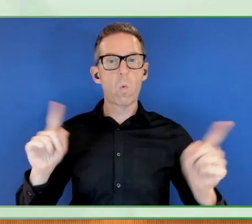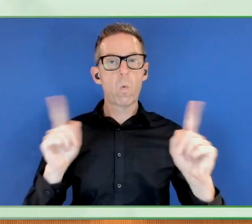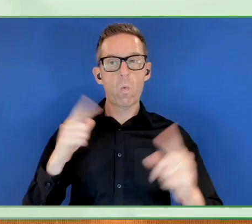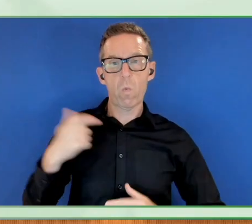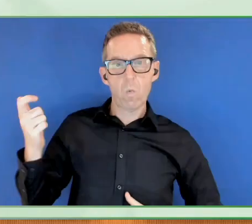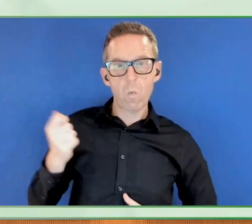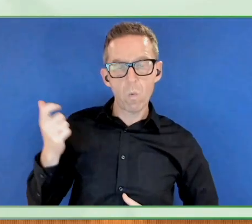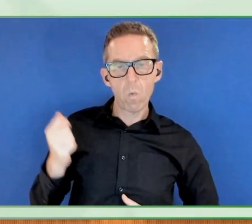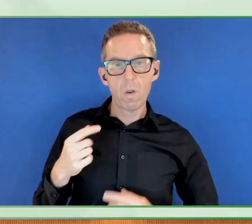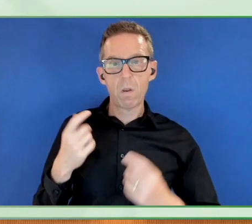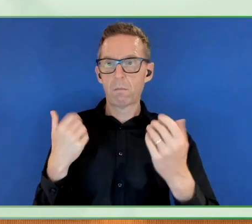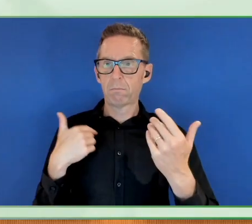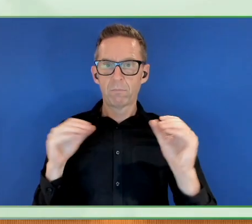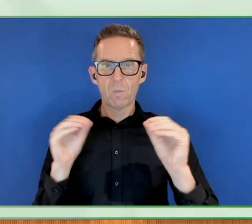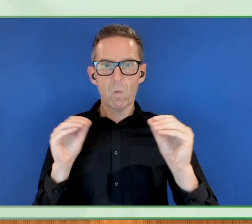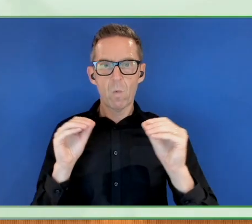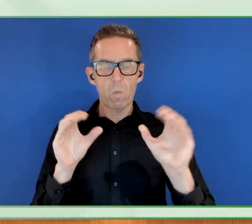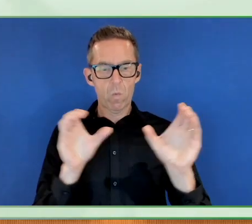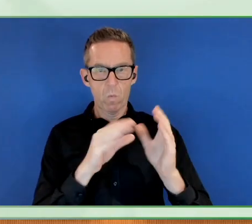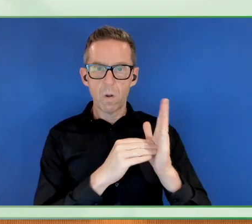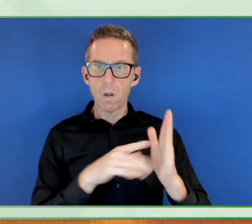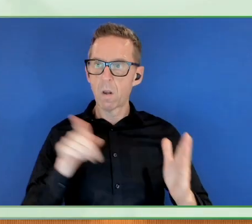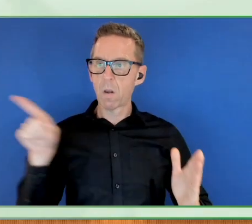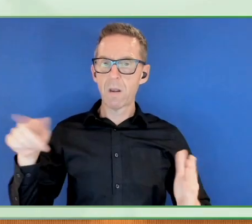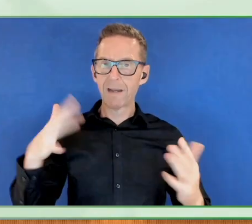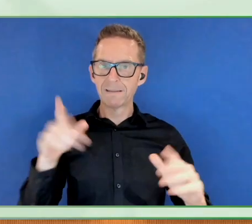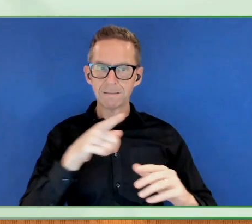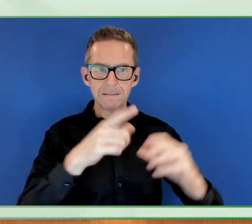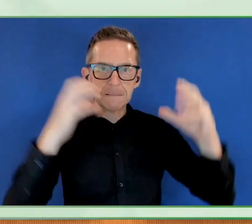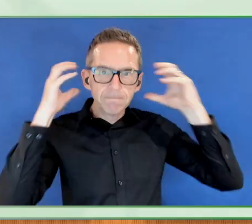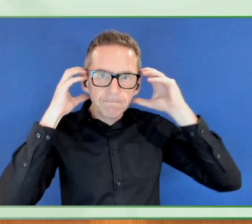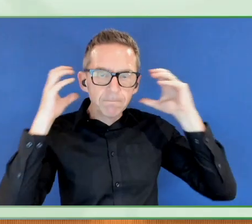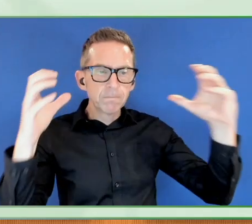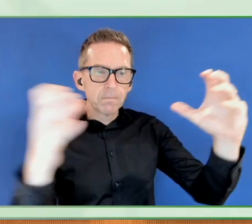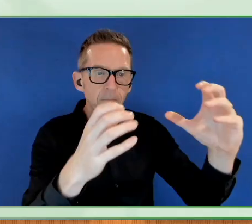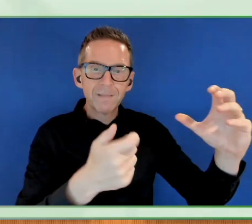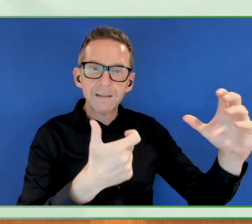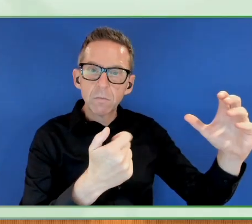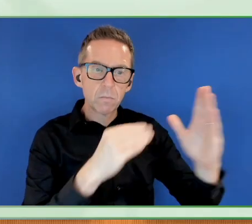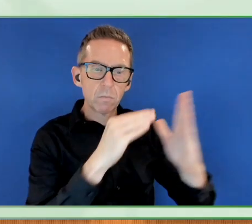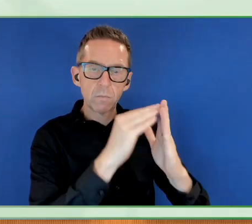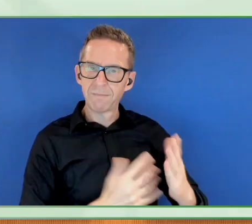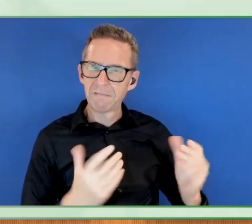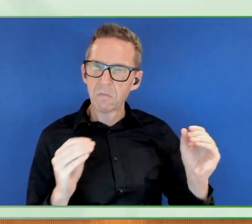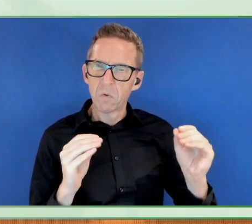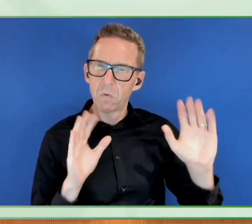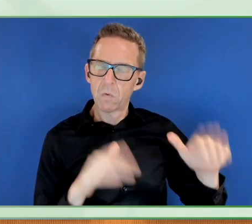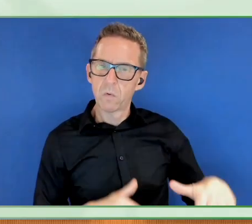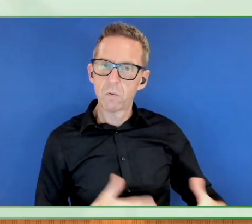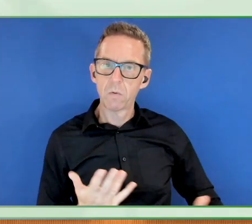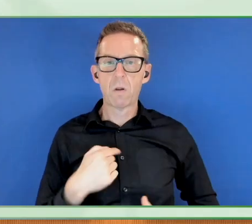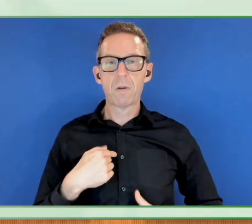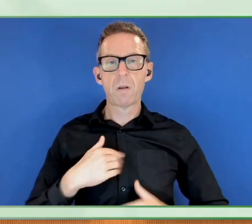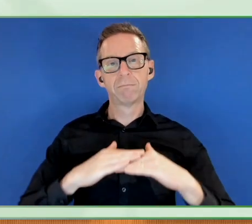allowed on an exam or at a presentation like that, sitting next to the loudspeaker or get an